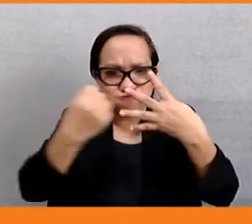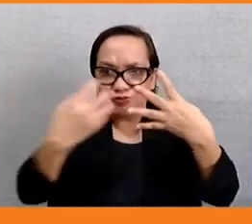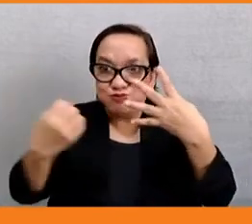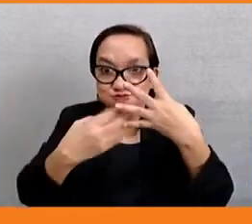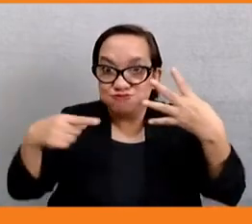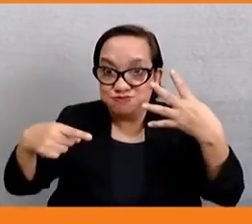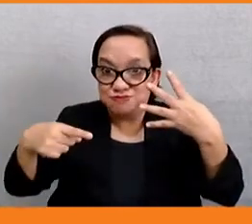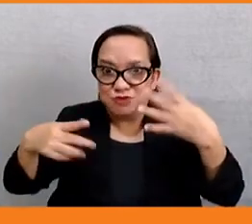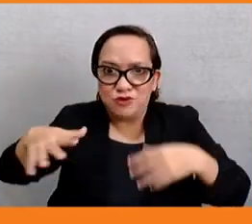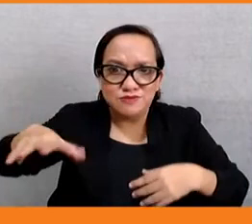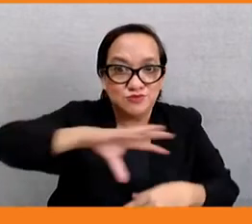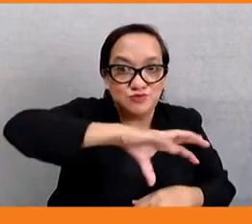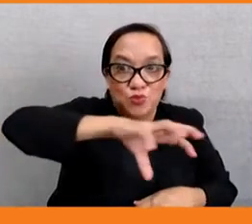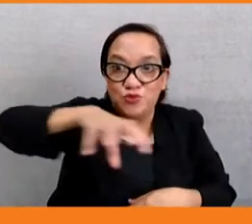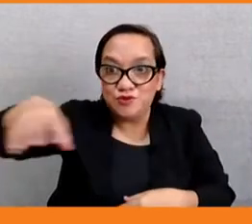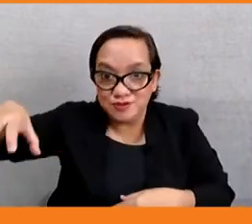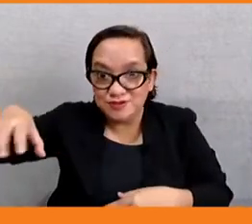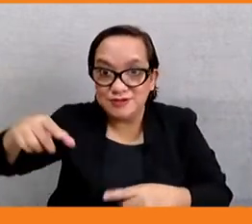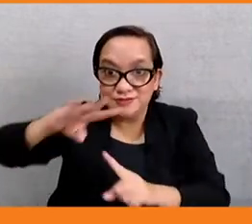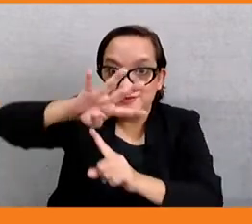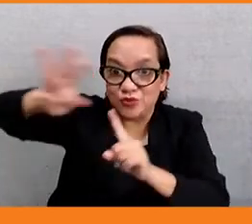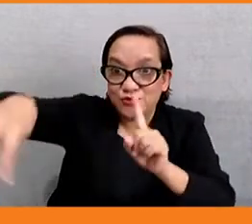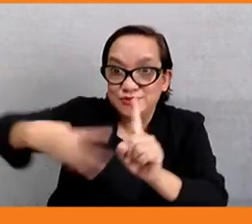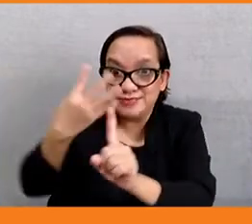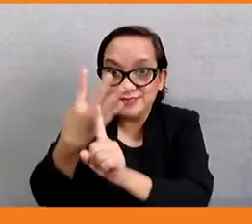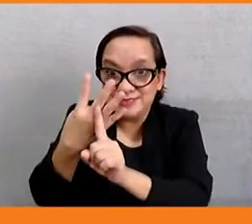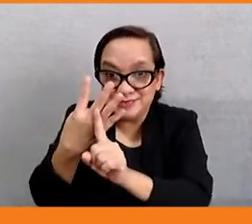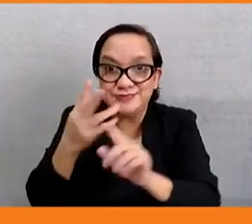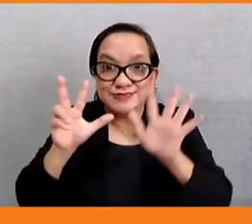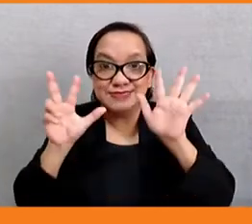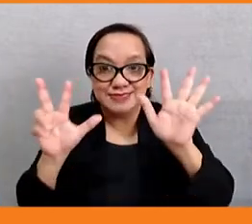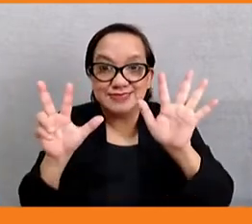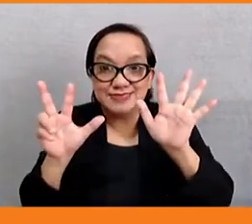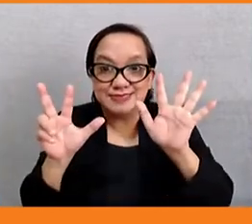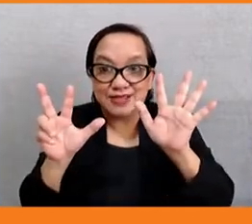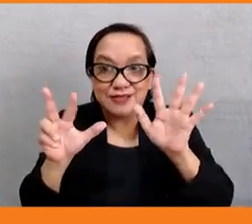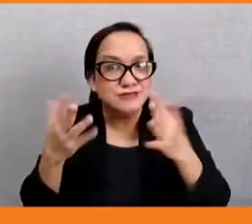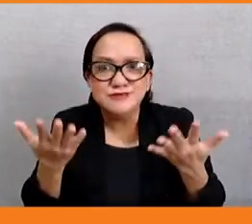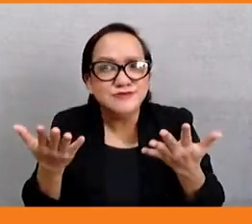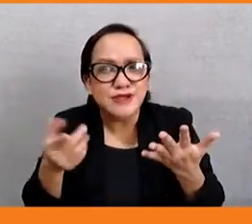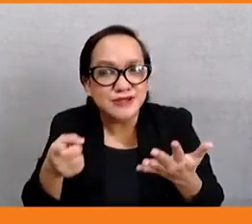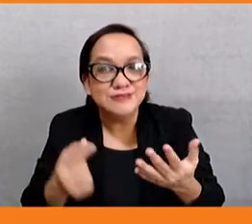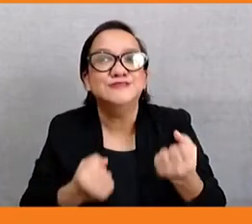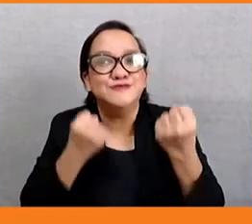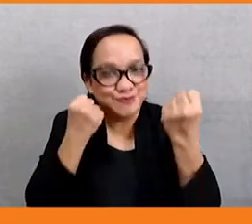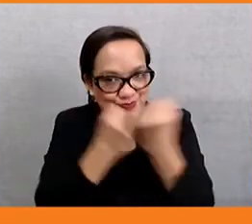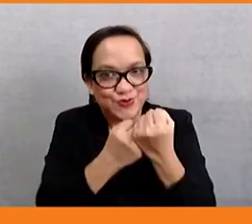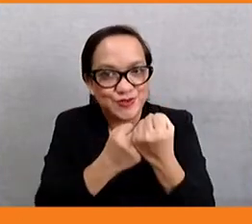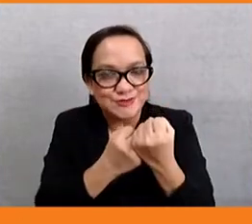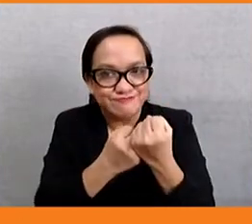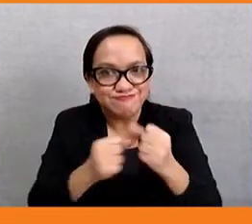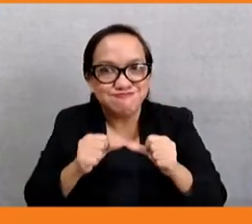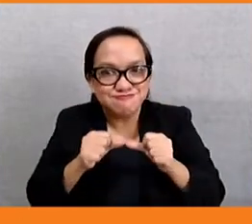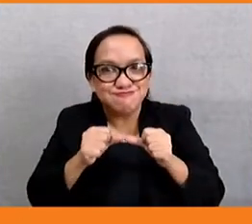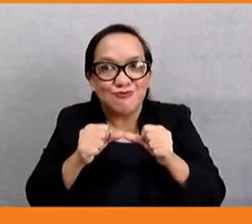8, namely promote sustained, inclusive, and sustainable economic growth, full and